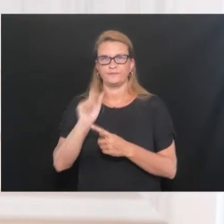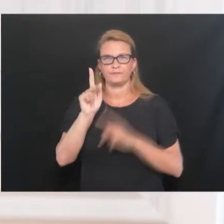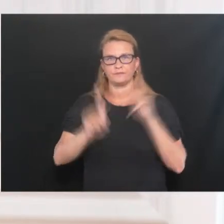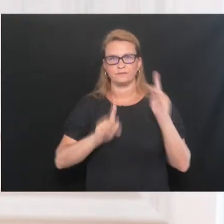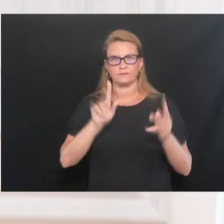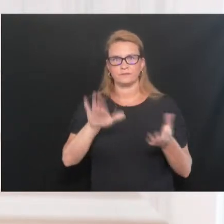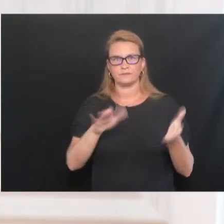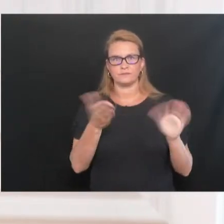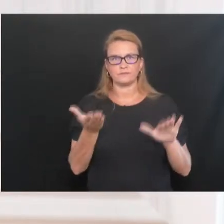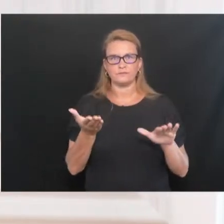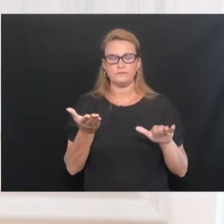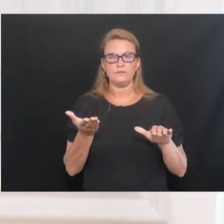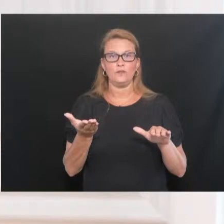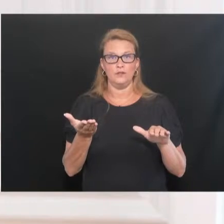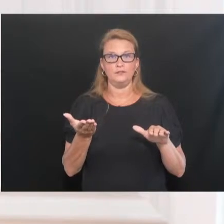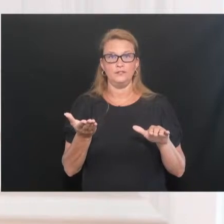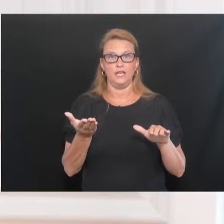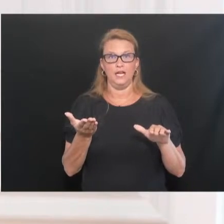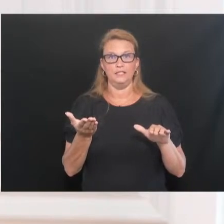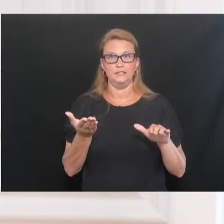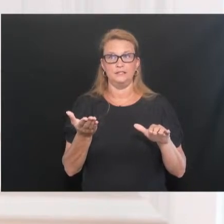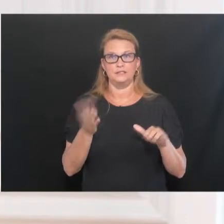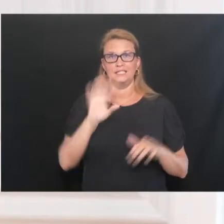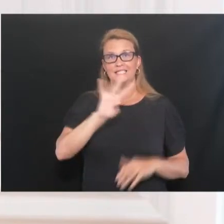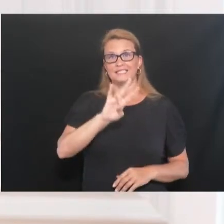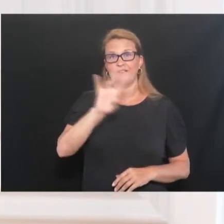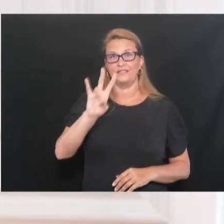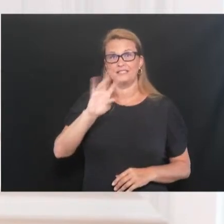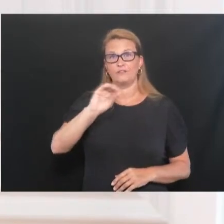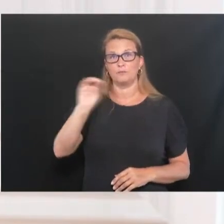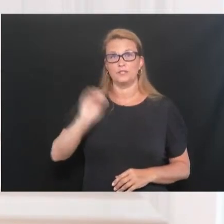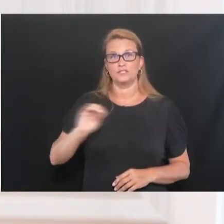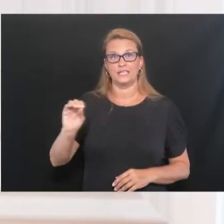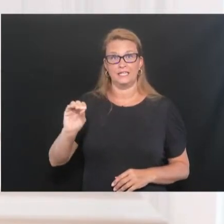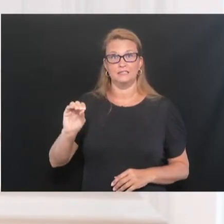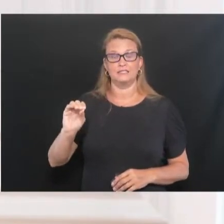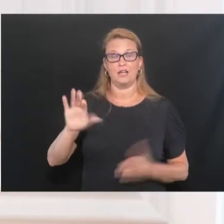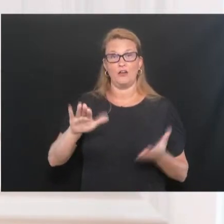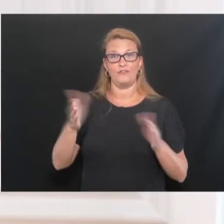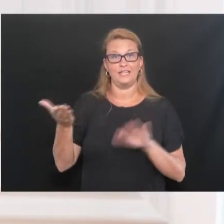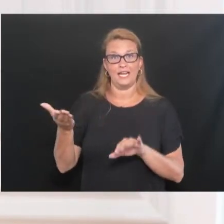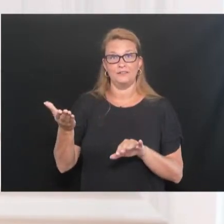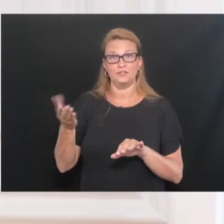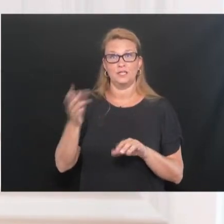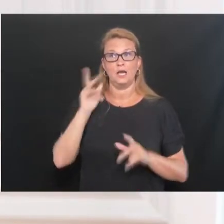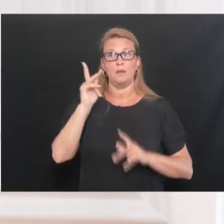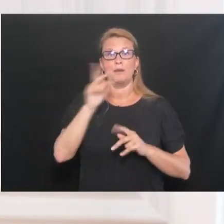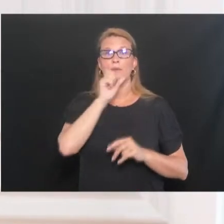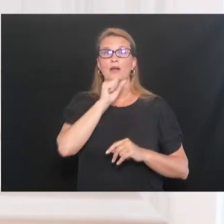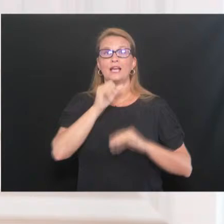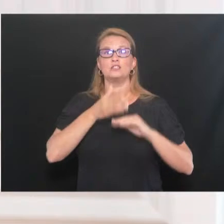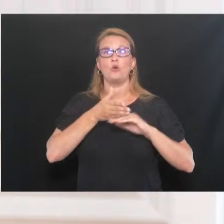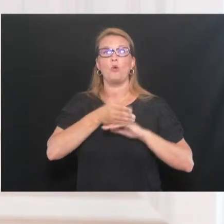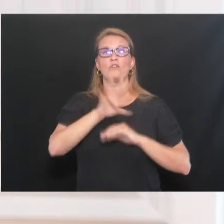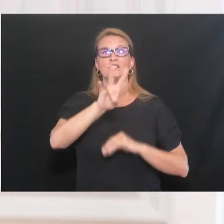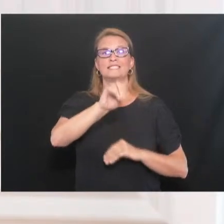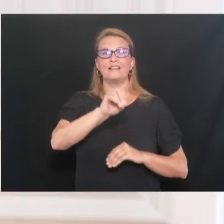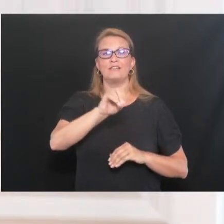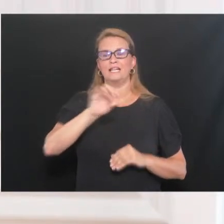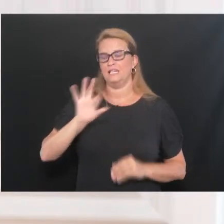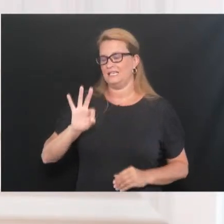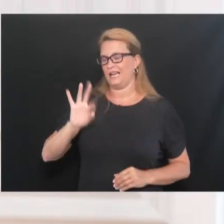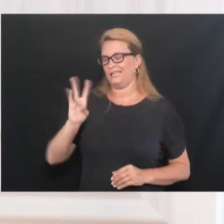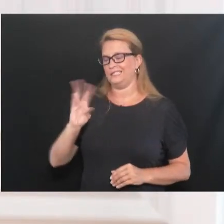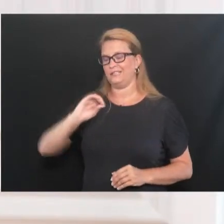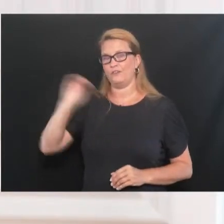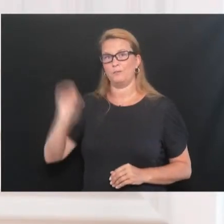and around the country, in our state, 77.5% of our deaths were in people over 70, and